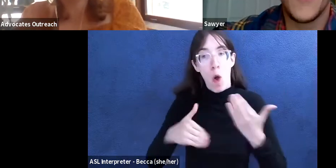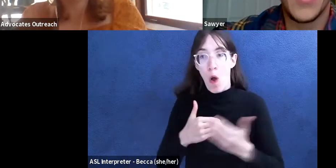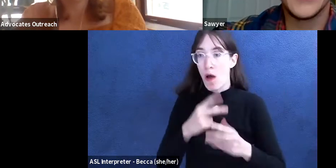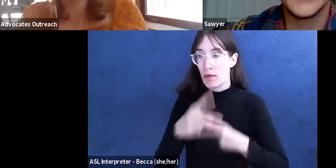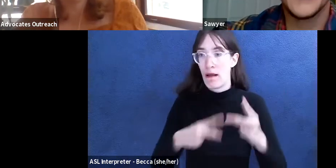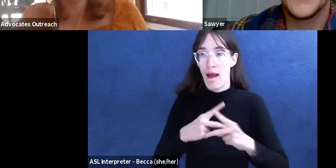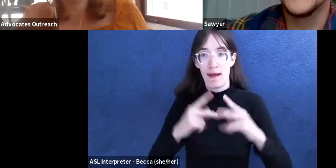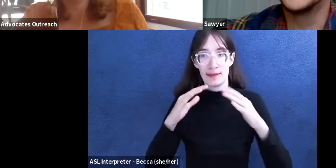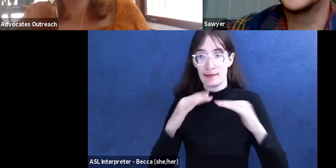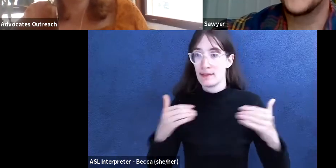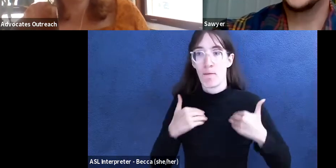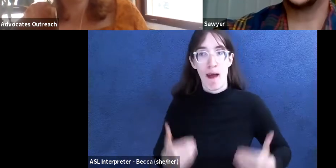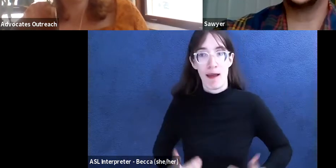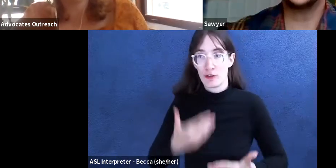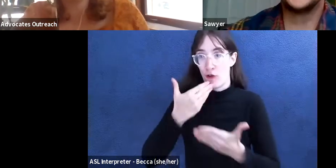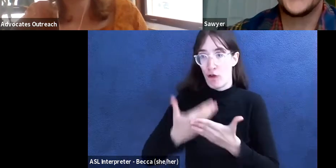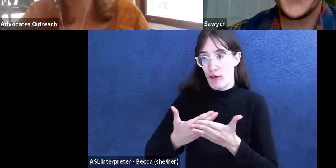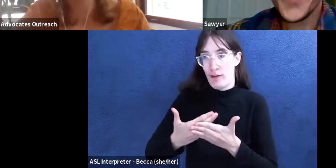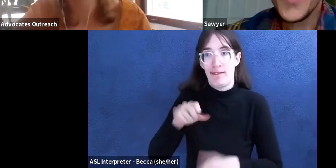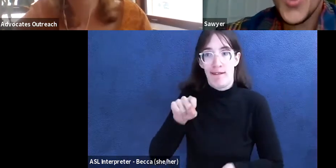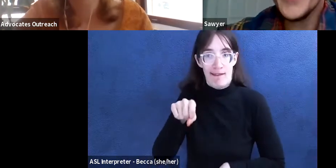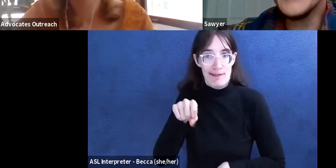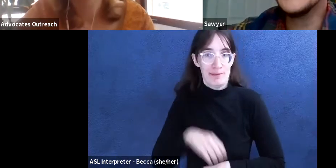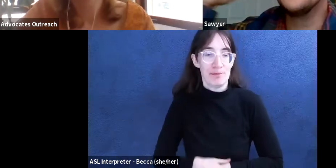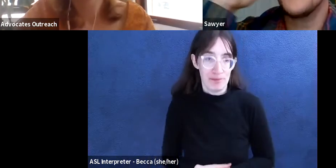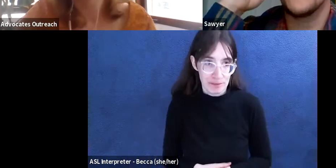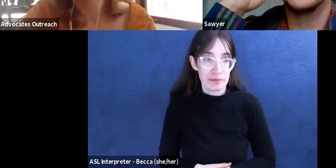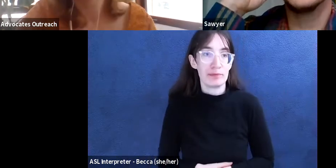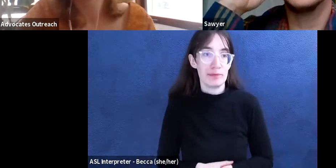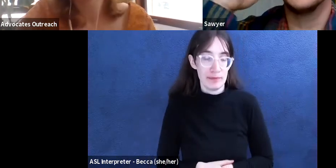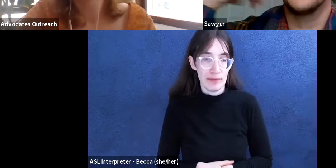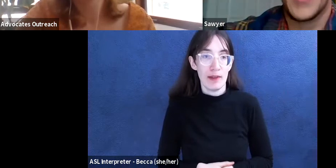Yeah, what would you want them to know?